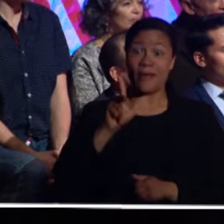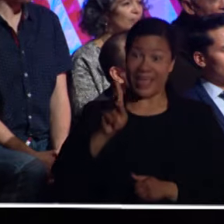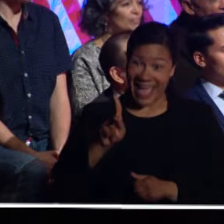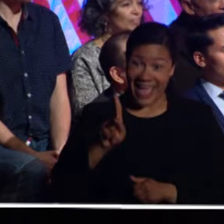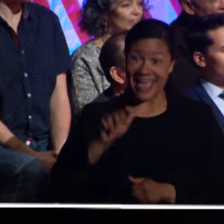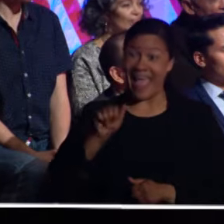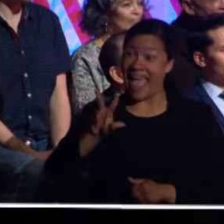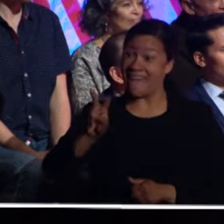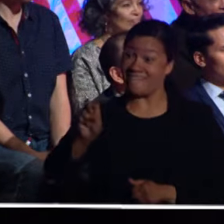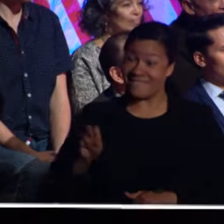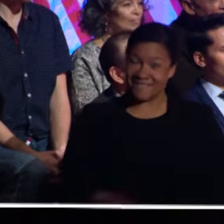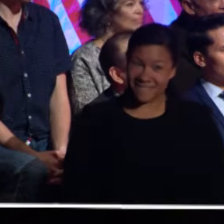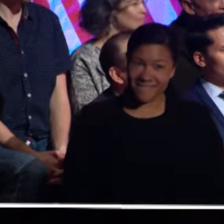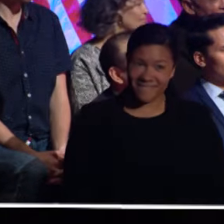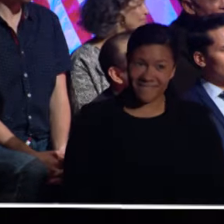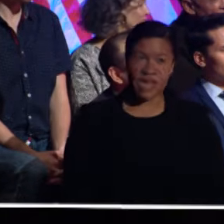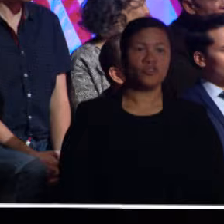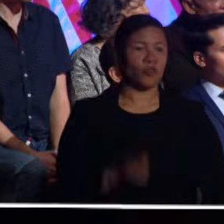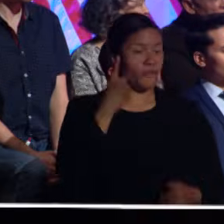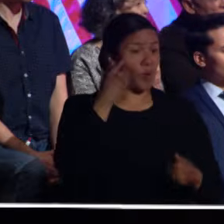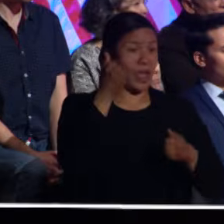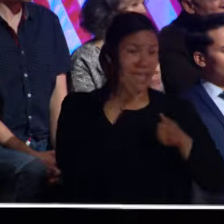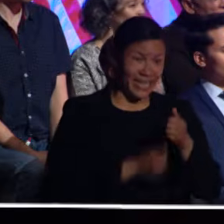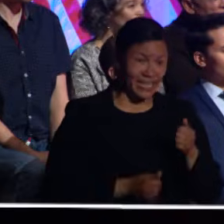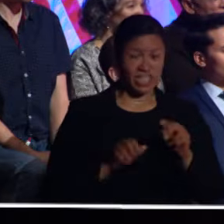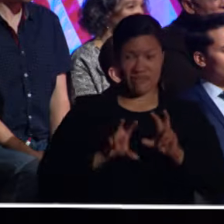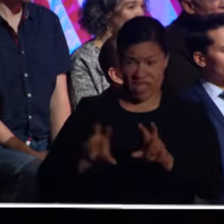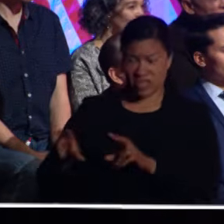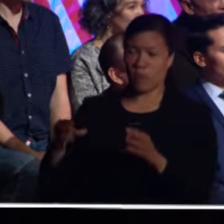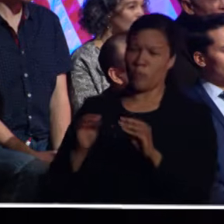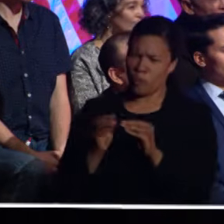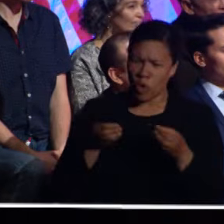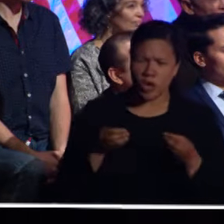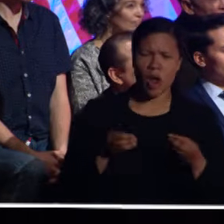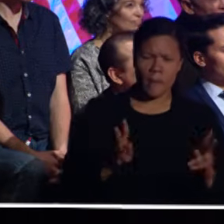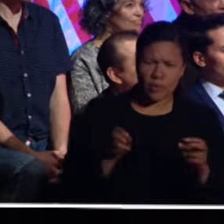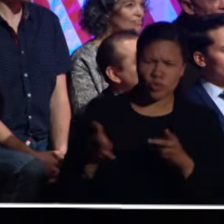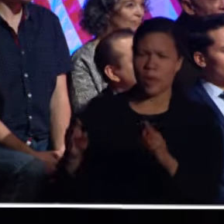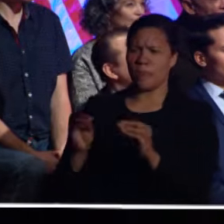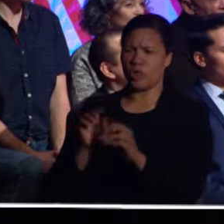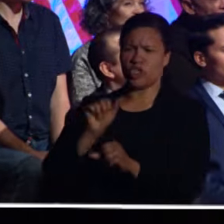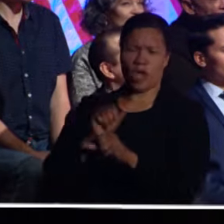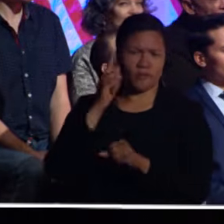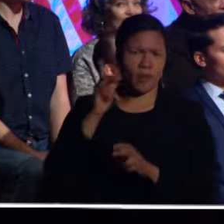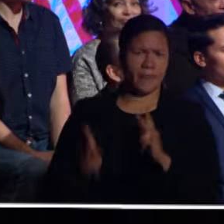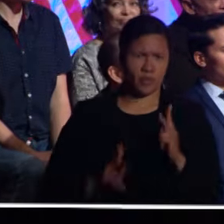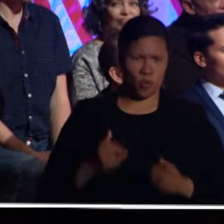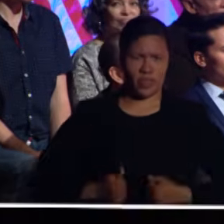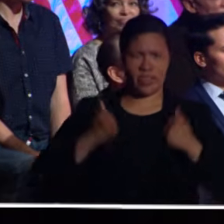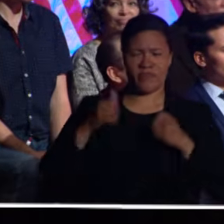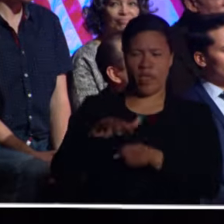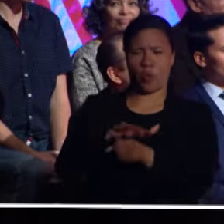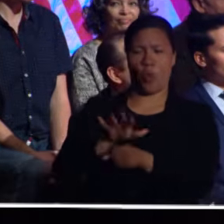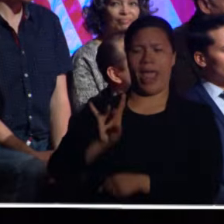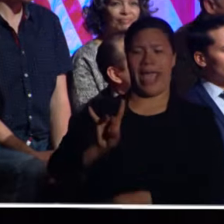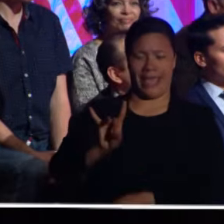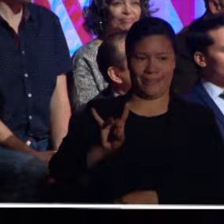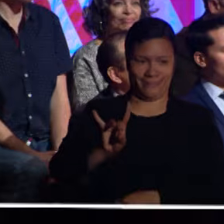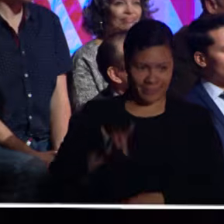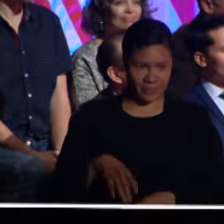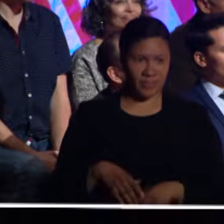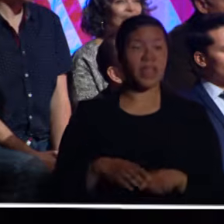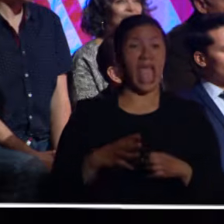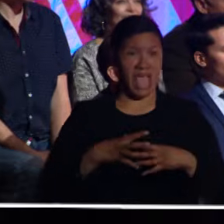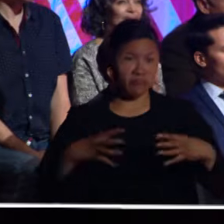With each investment, more jobs and new opportunities for residents of Ward 8 and beyond. And if we're going to